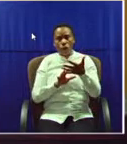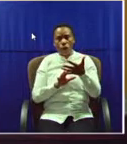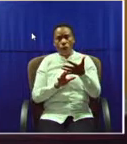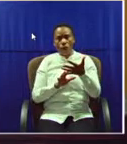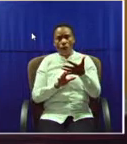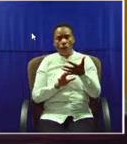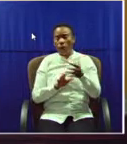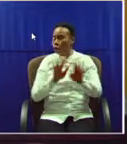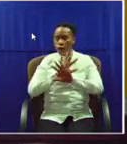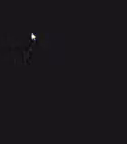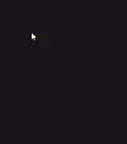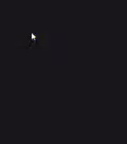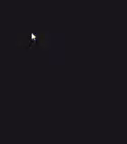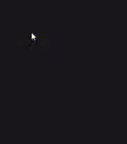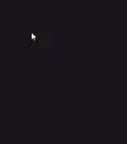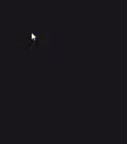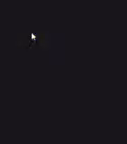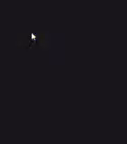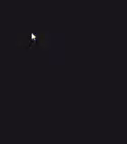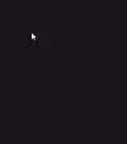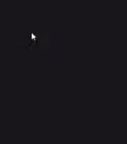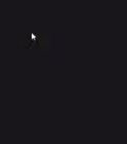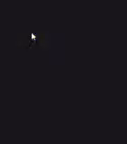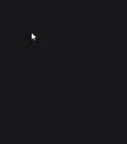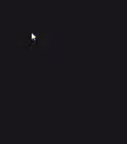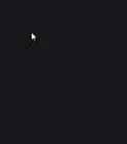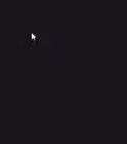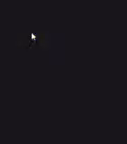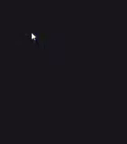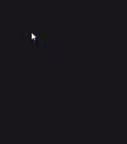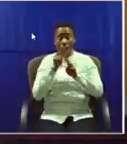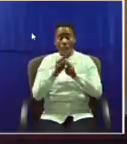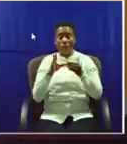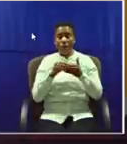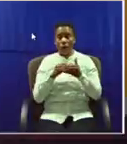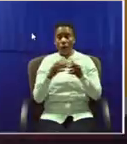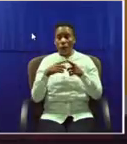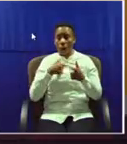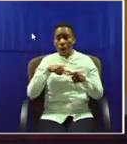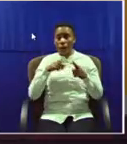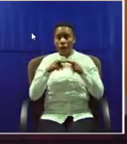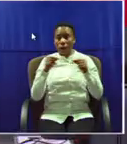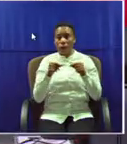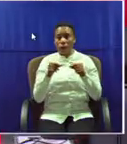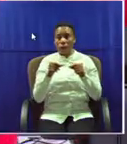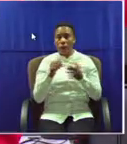Honorable Member, I can. You can't. Sit down, Honorable Member. You done? Sit down.